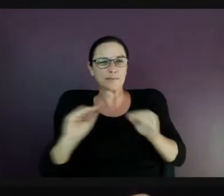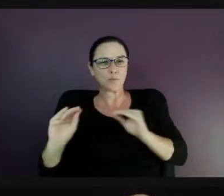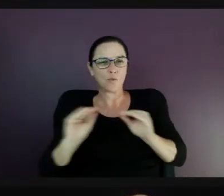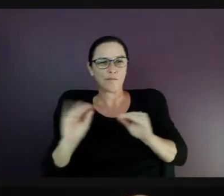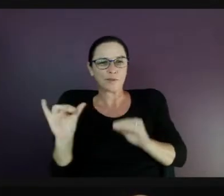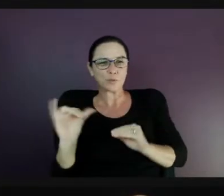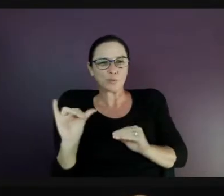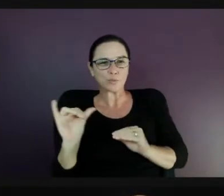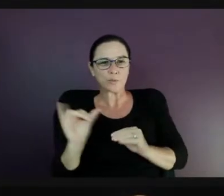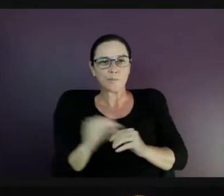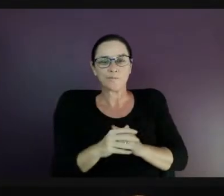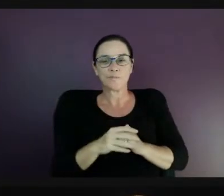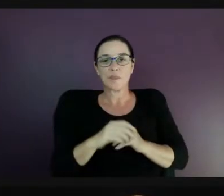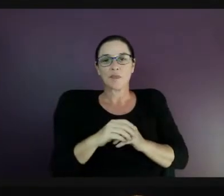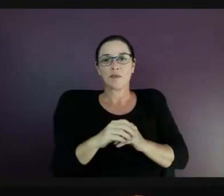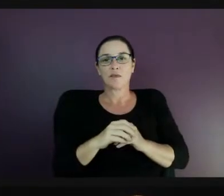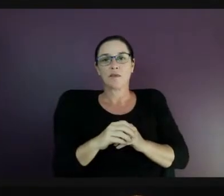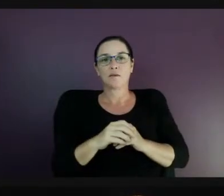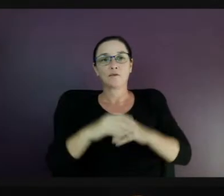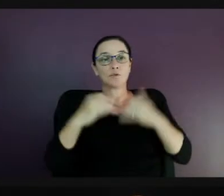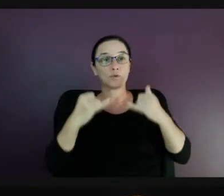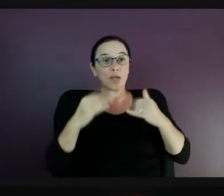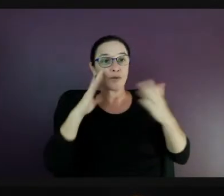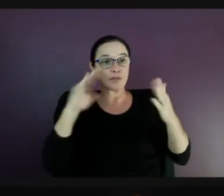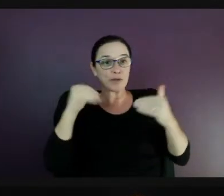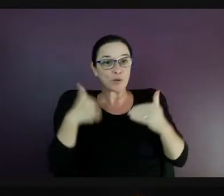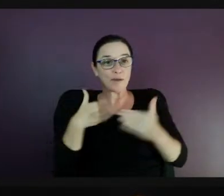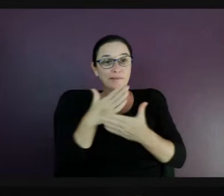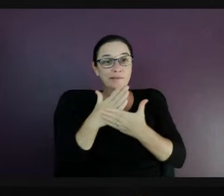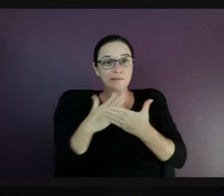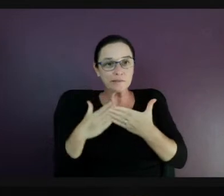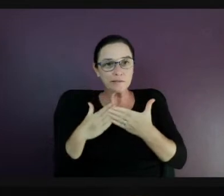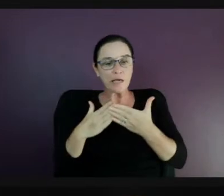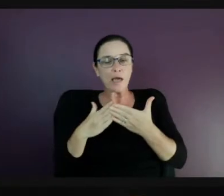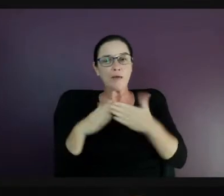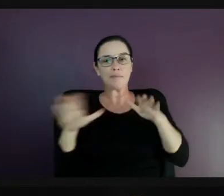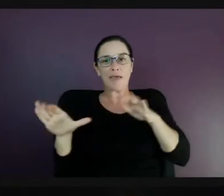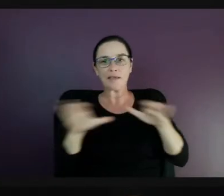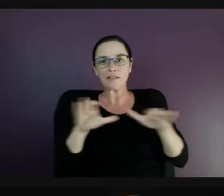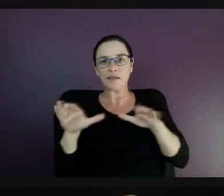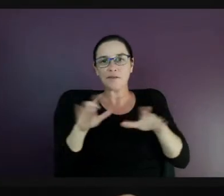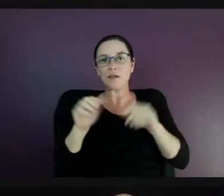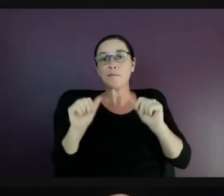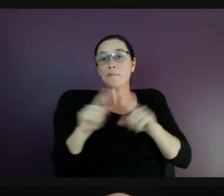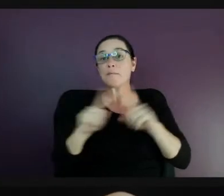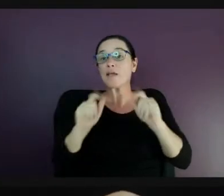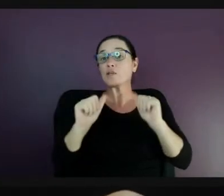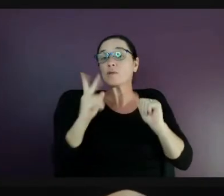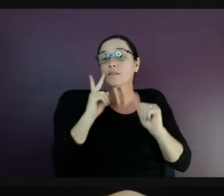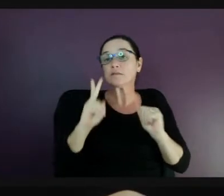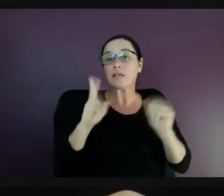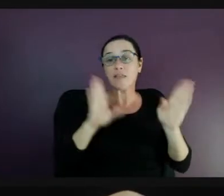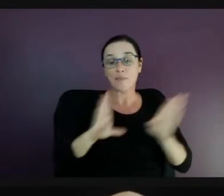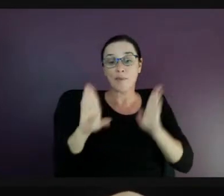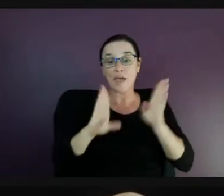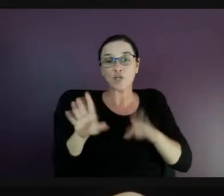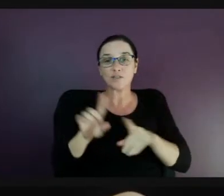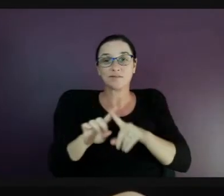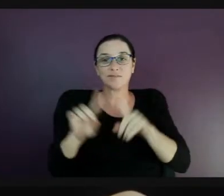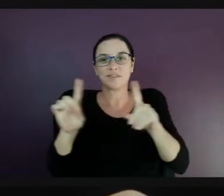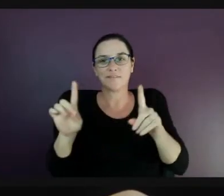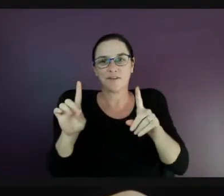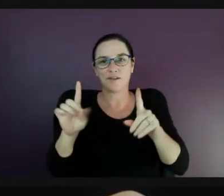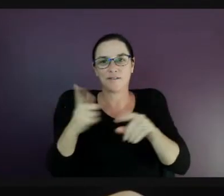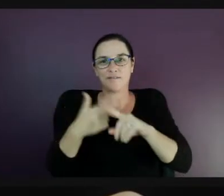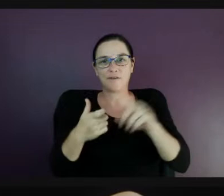So not unexpected to have some slight activity, but really you can see the pattern is much different on Mauna Loa than on Kilauea. And this is a pattern that